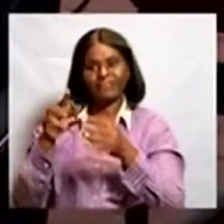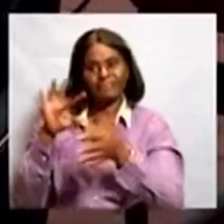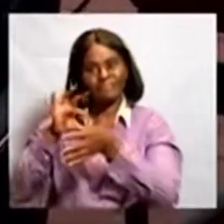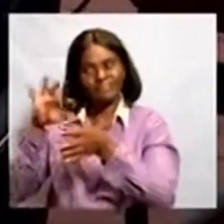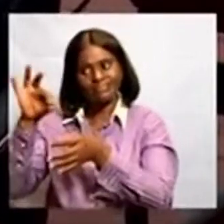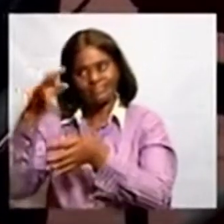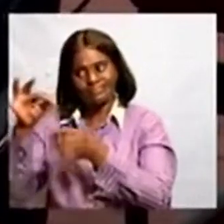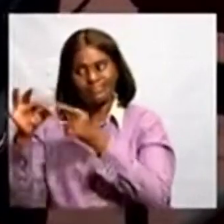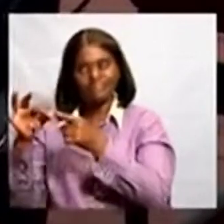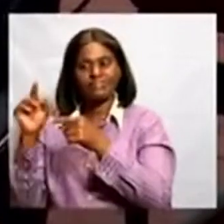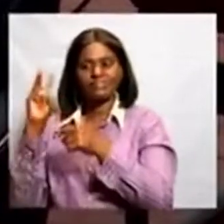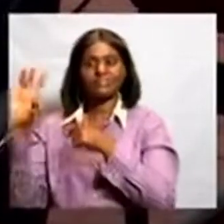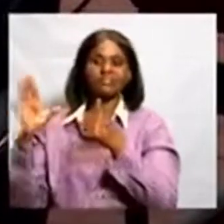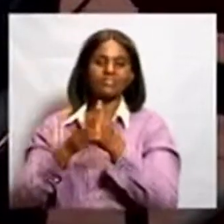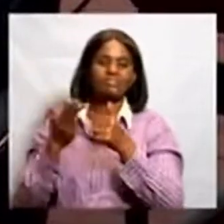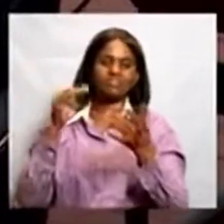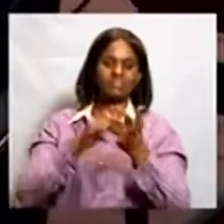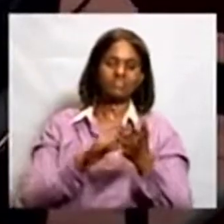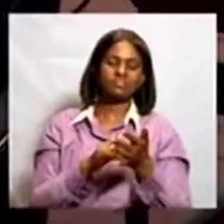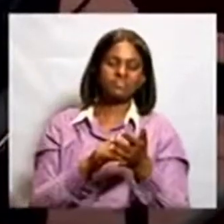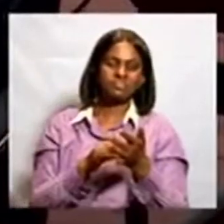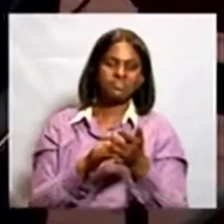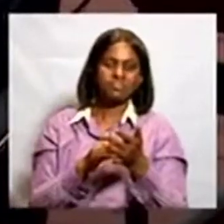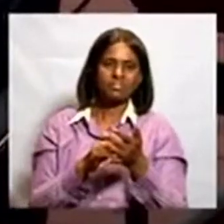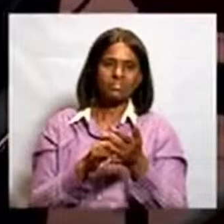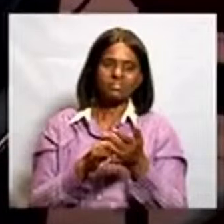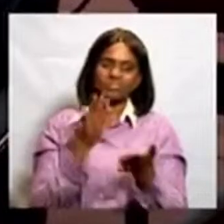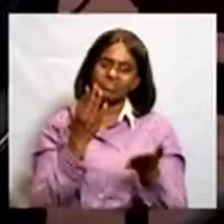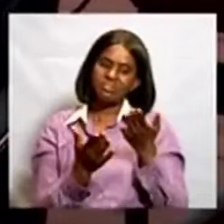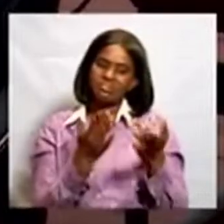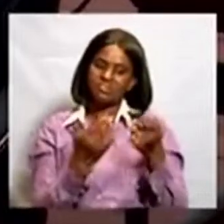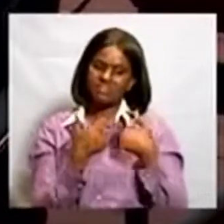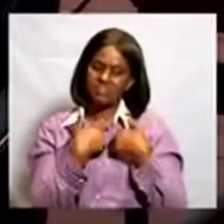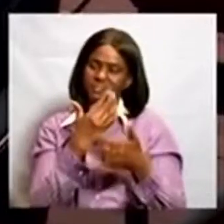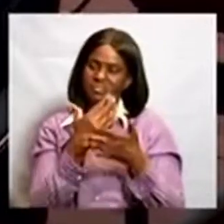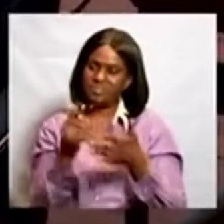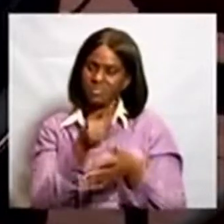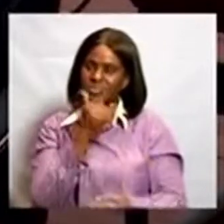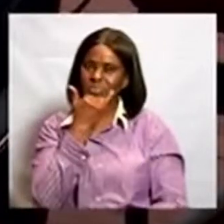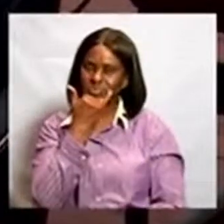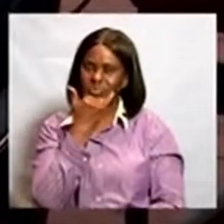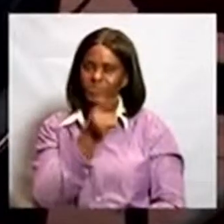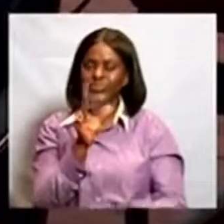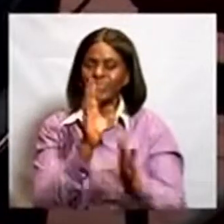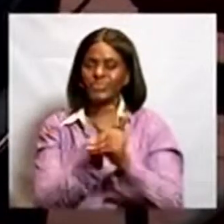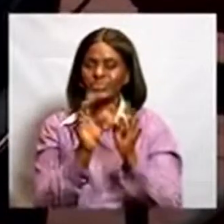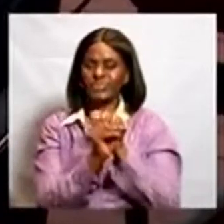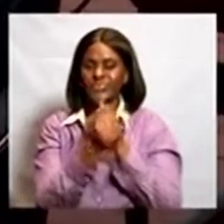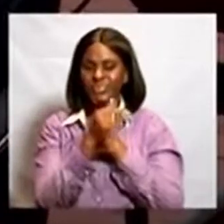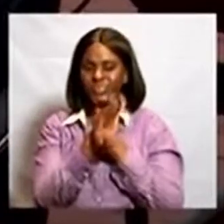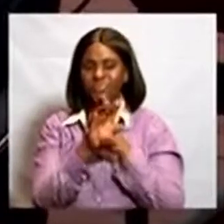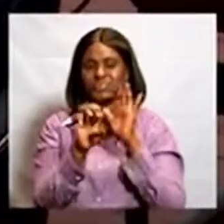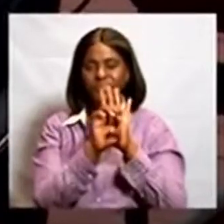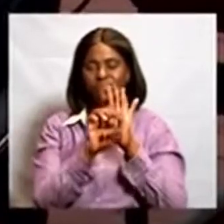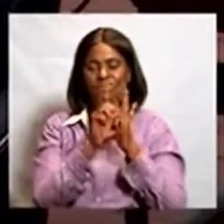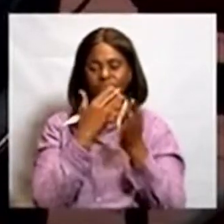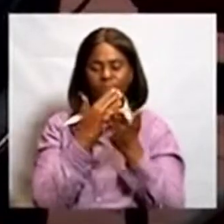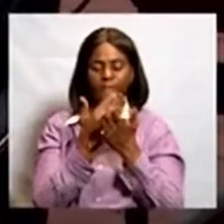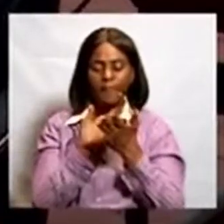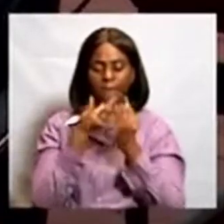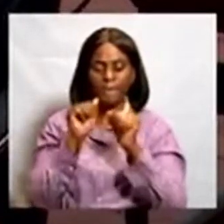stakeholders will come back again, that or maybe there's something that is missing. A very good example that I